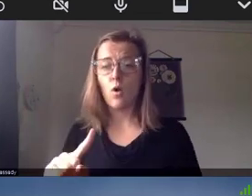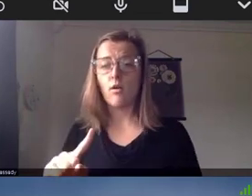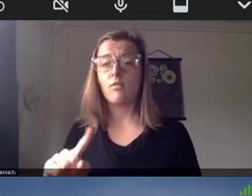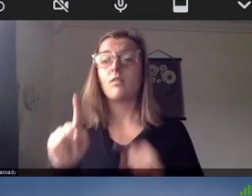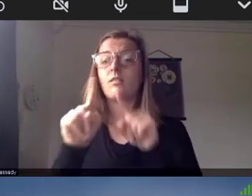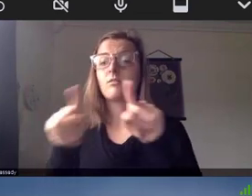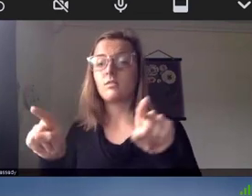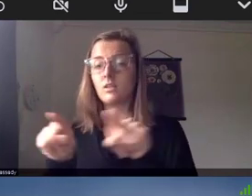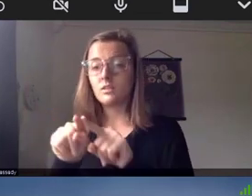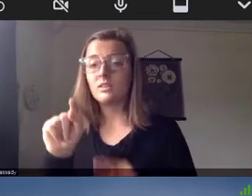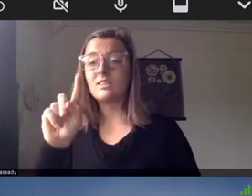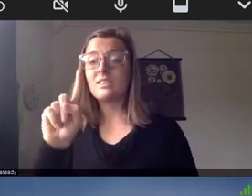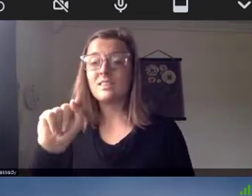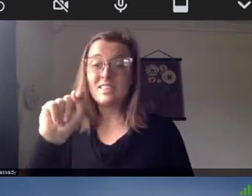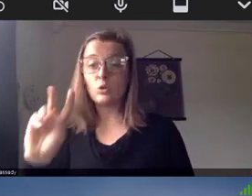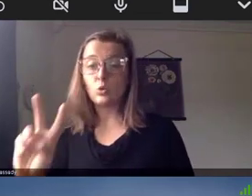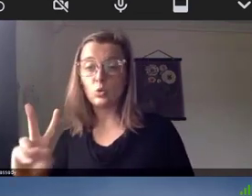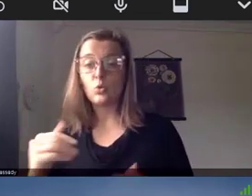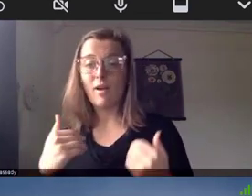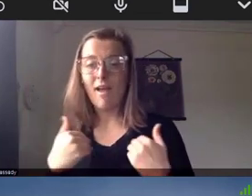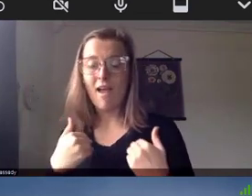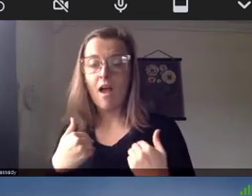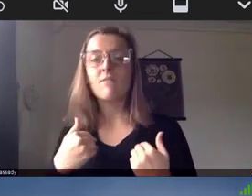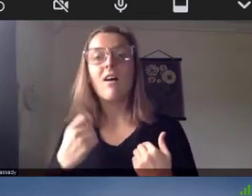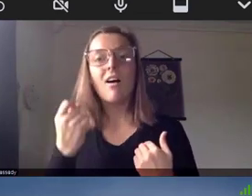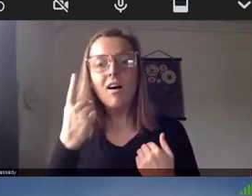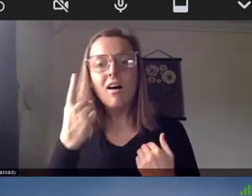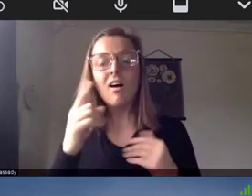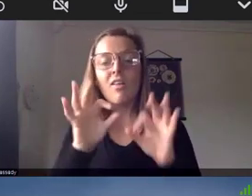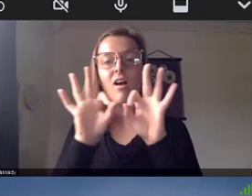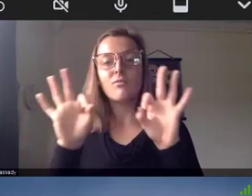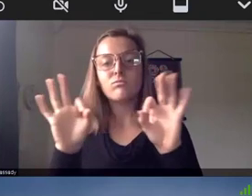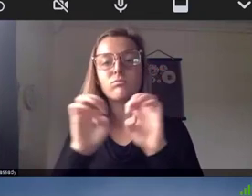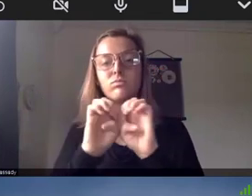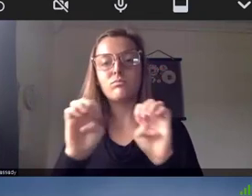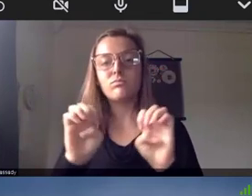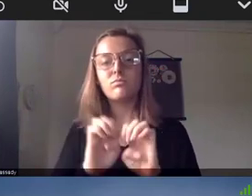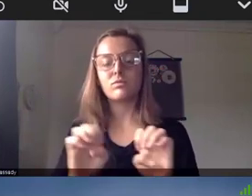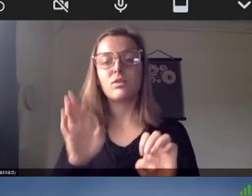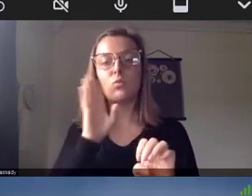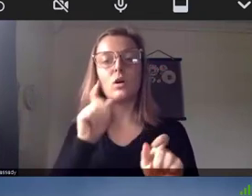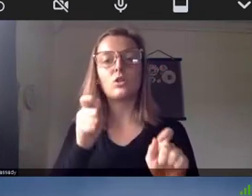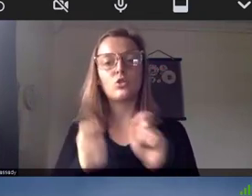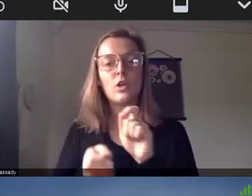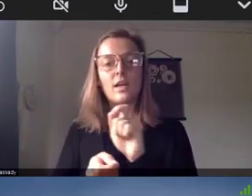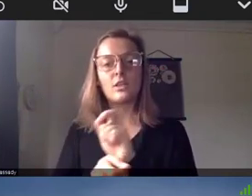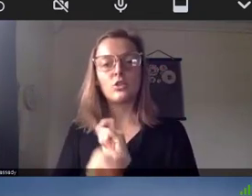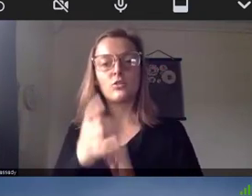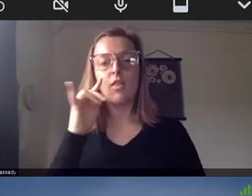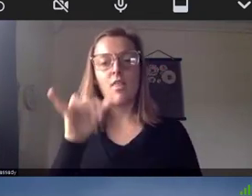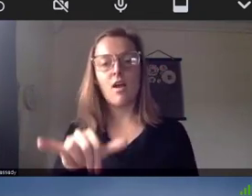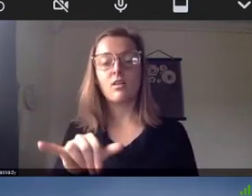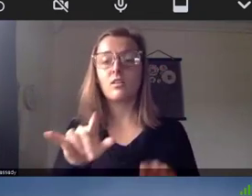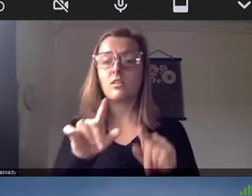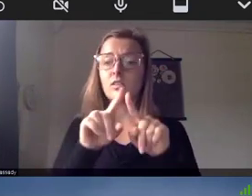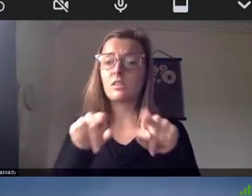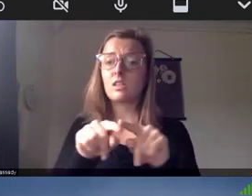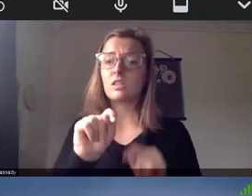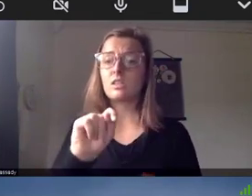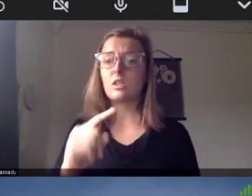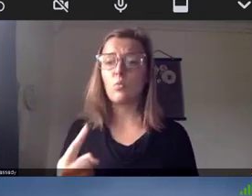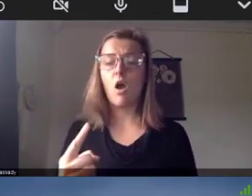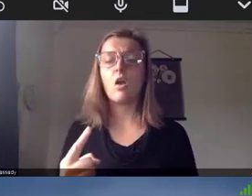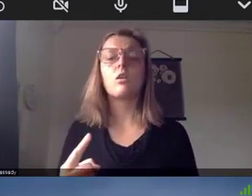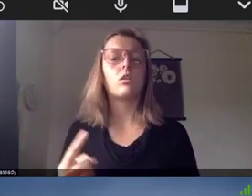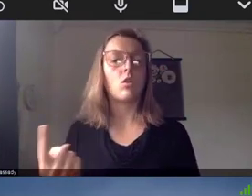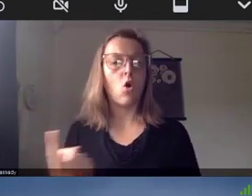So delta T1 always touches the hot inlet, and it's whatever port on the cold side is in communication with the